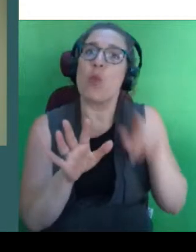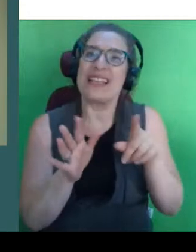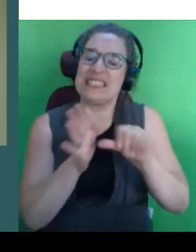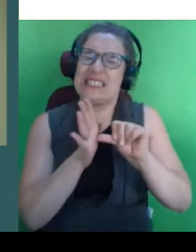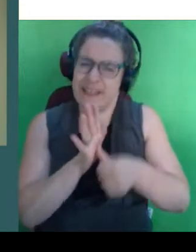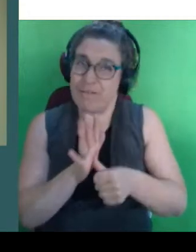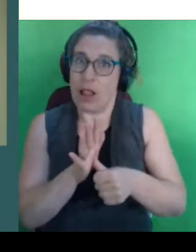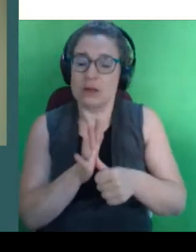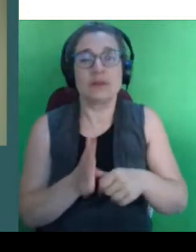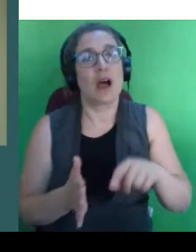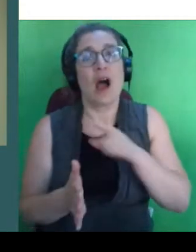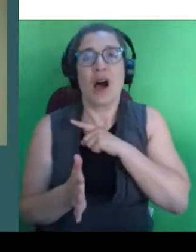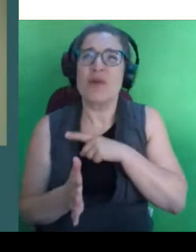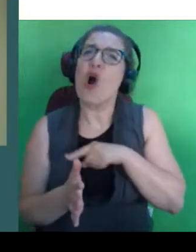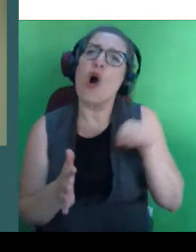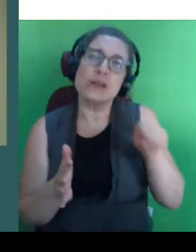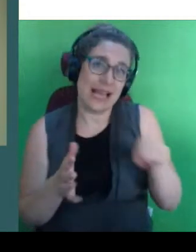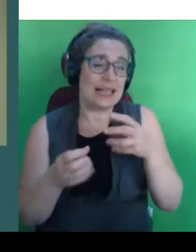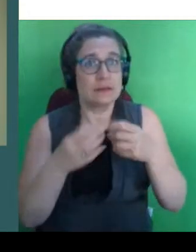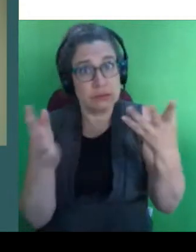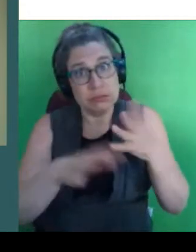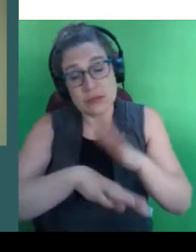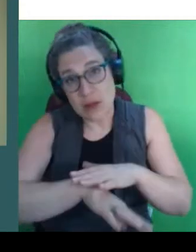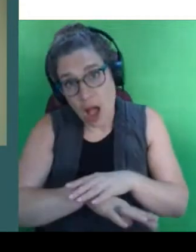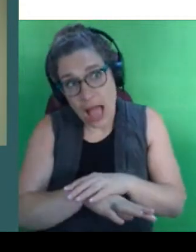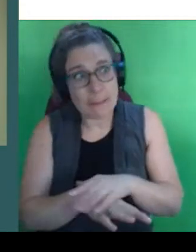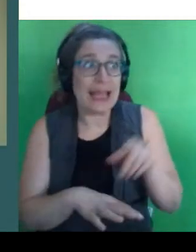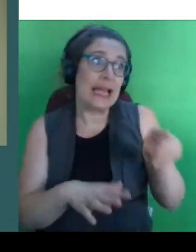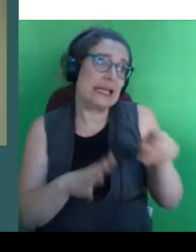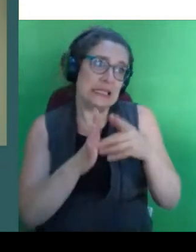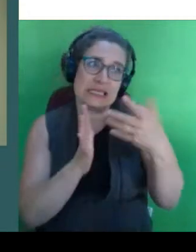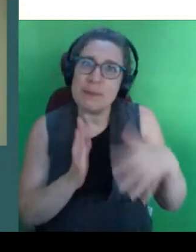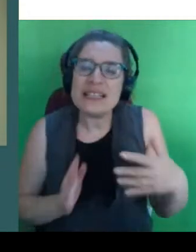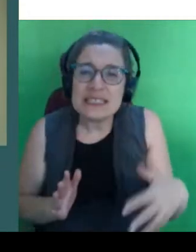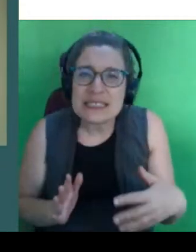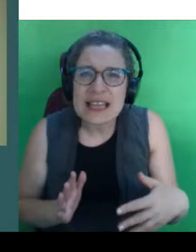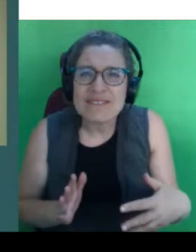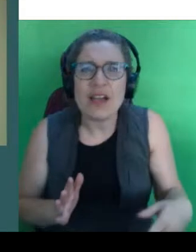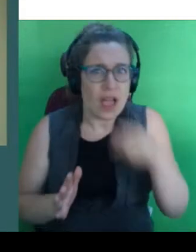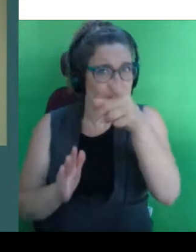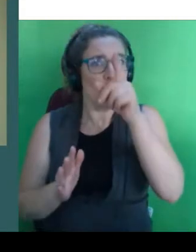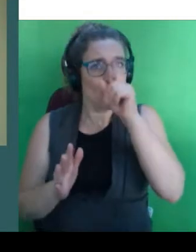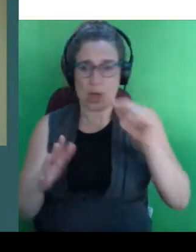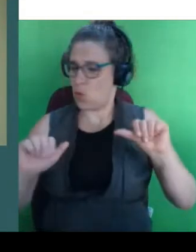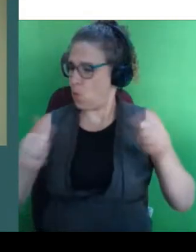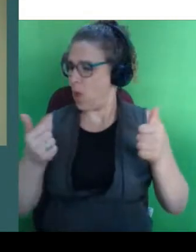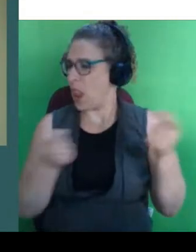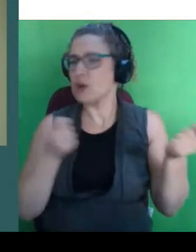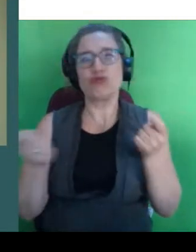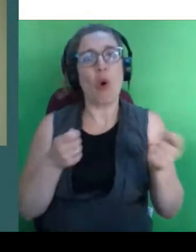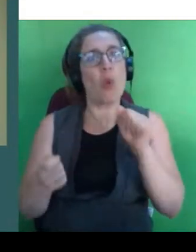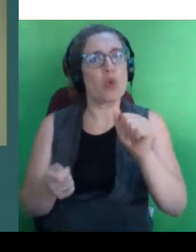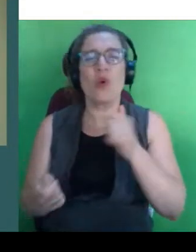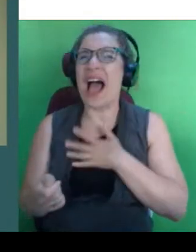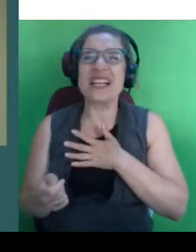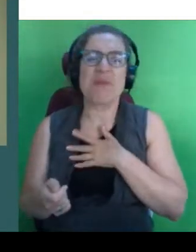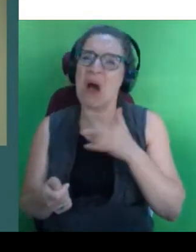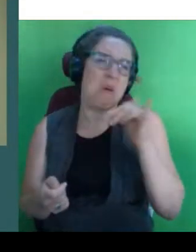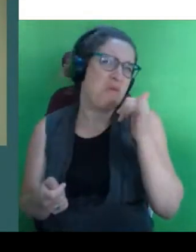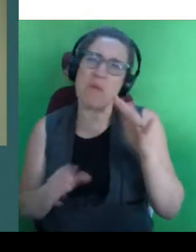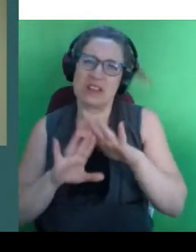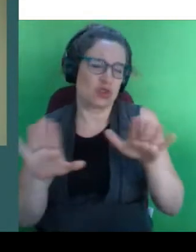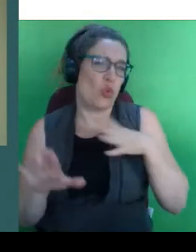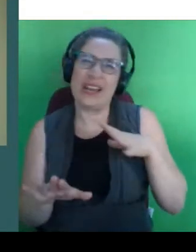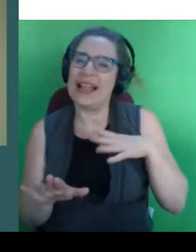time consuming, it's expensive. And if you've got well-controlled asthma, I would probably not do the immunotherapy. I would